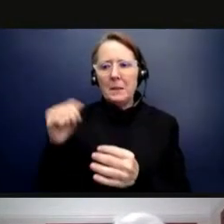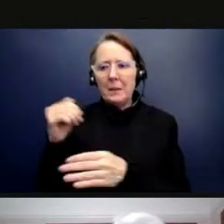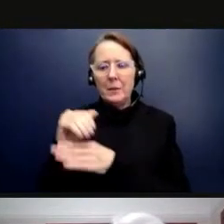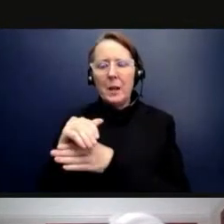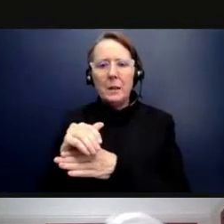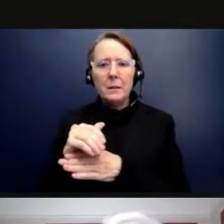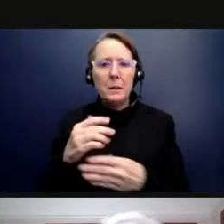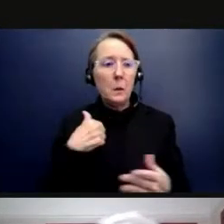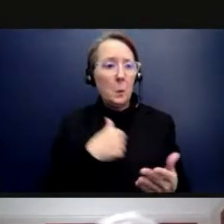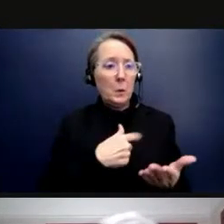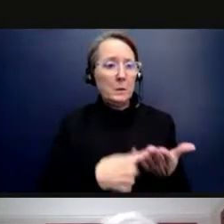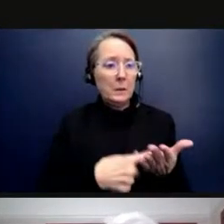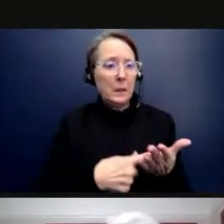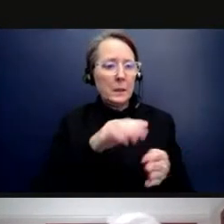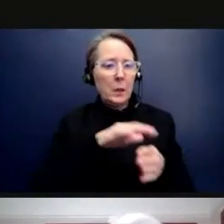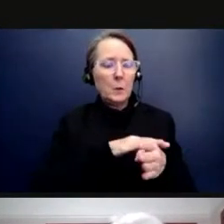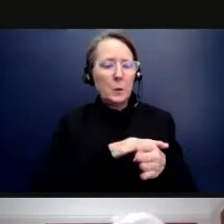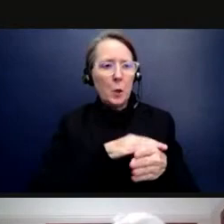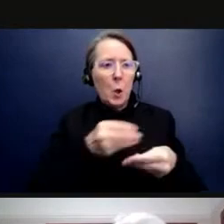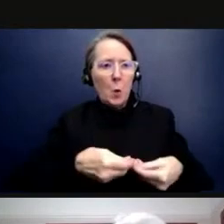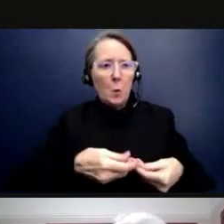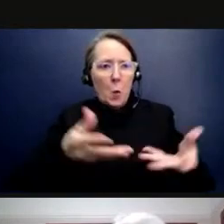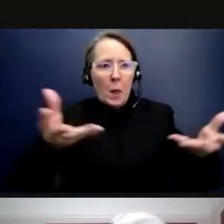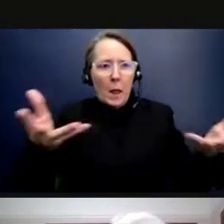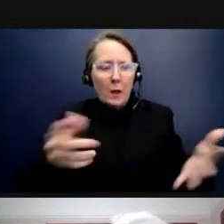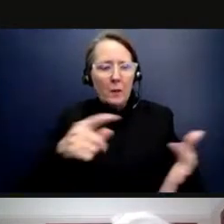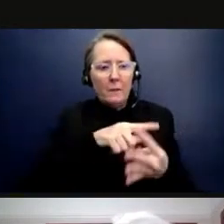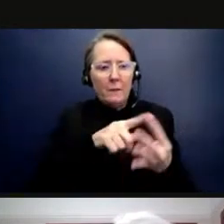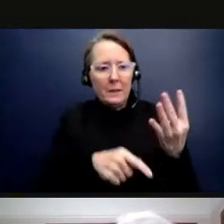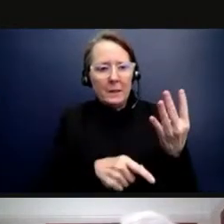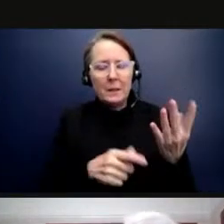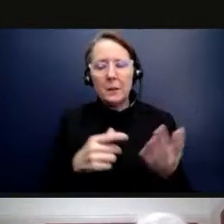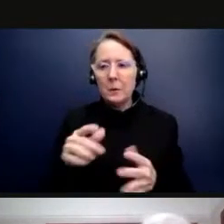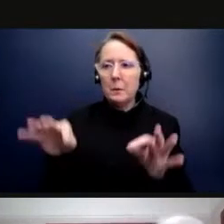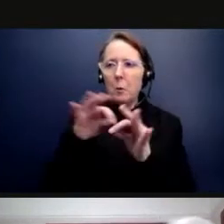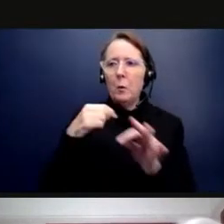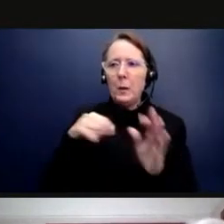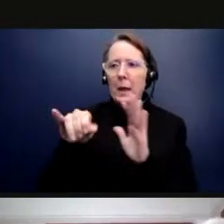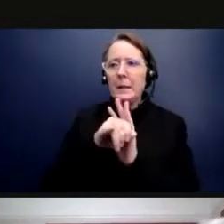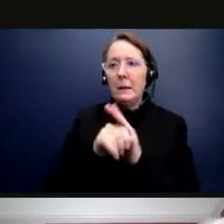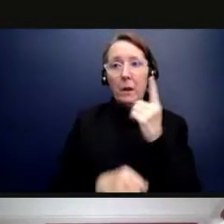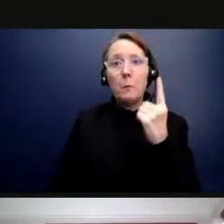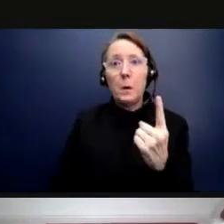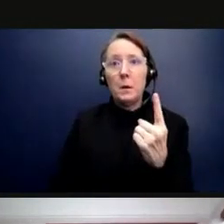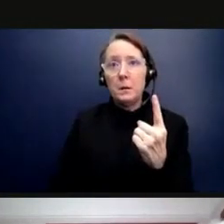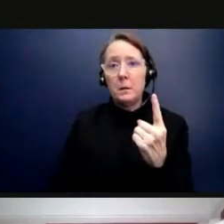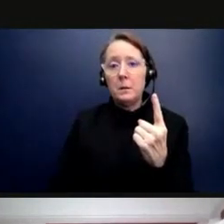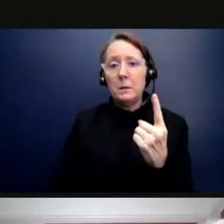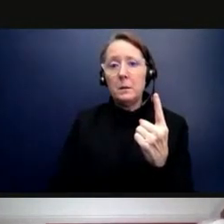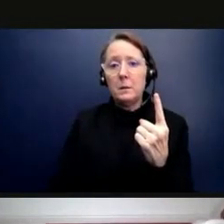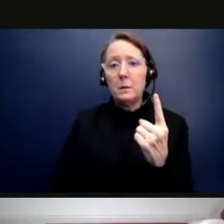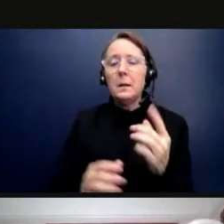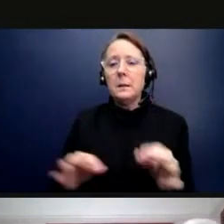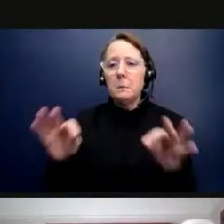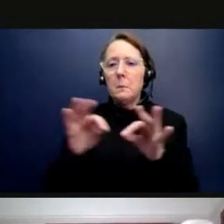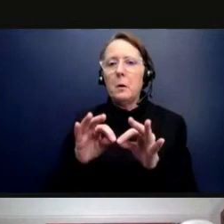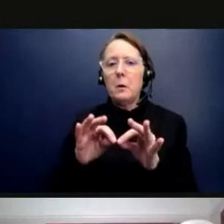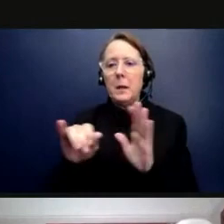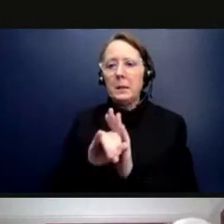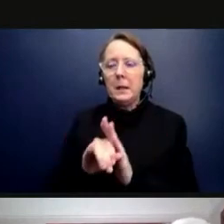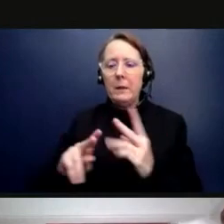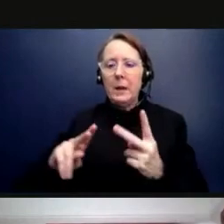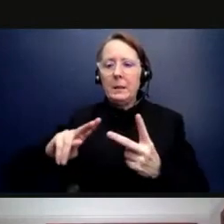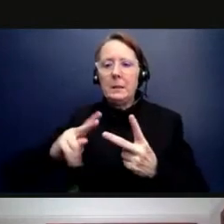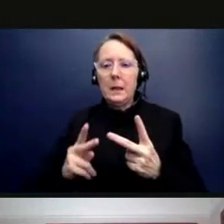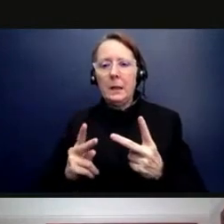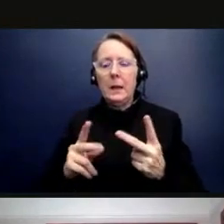you know, we're talking about a slow rollout of these things. So I think it's critical we identify one. It's very, very important we identify a second one. And